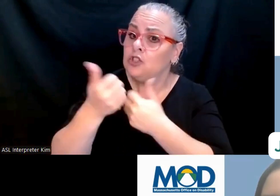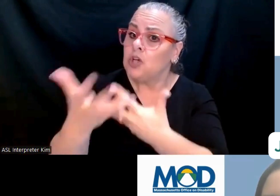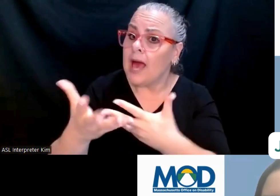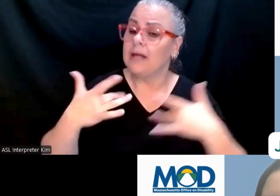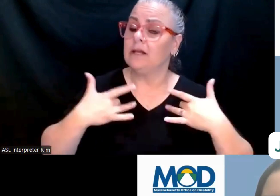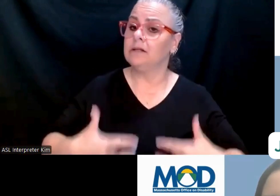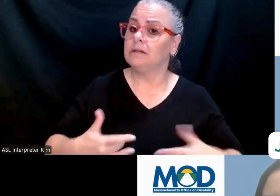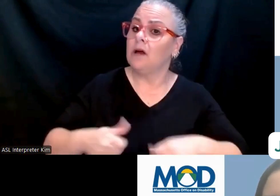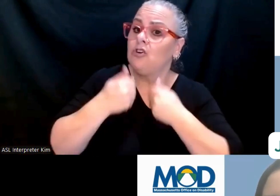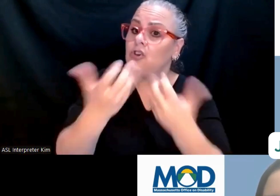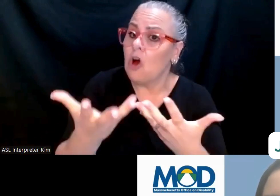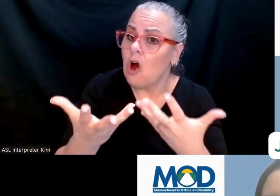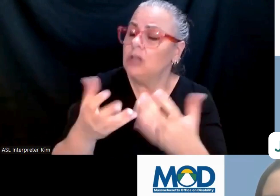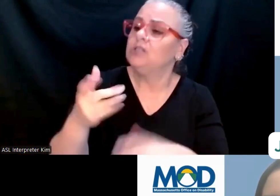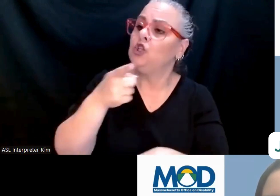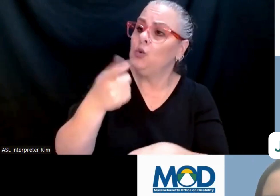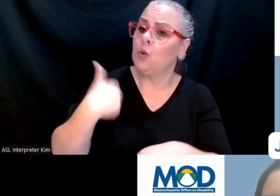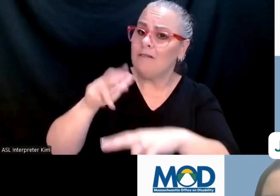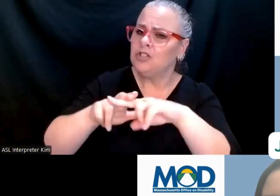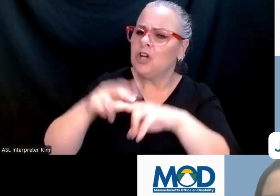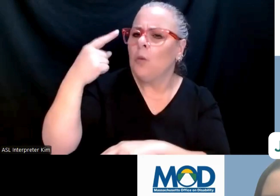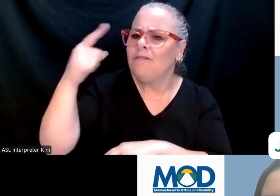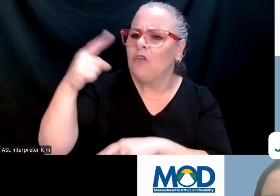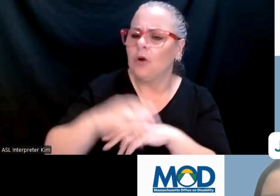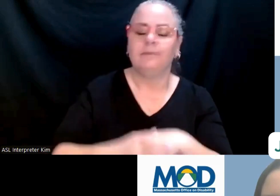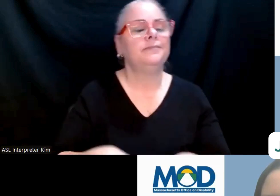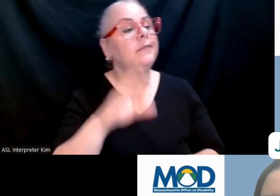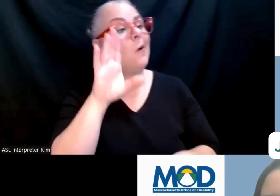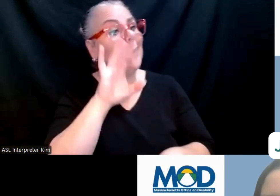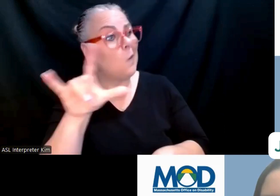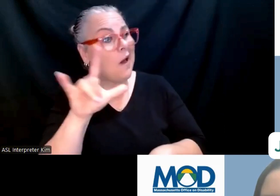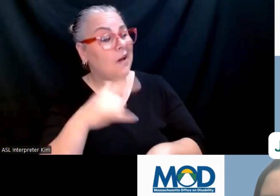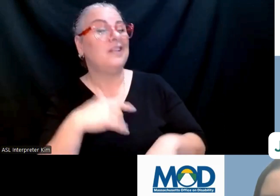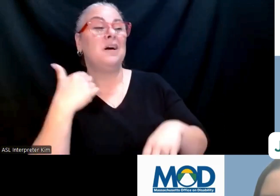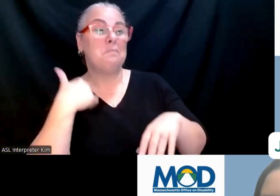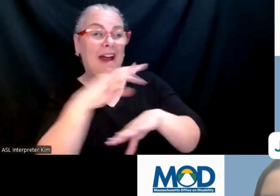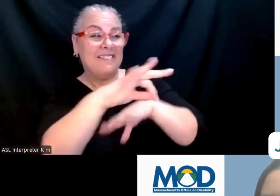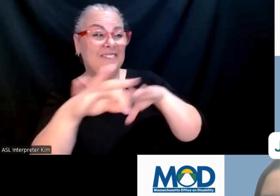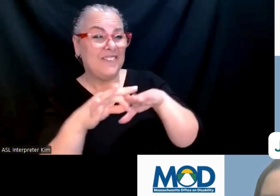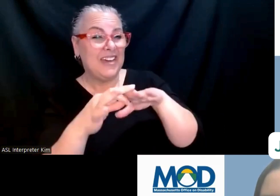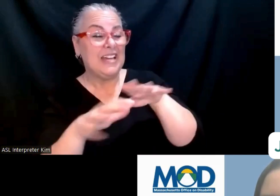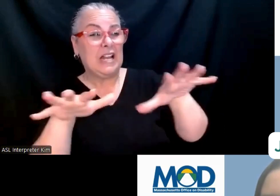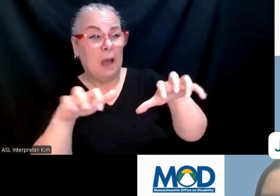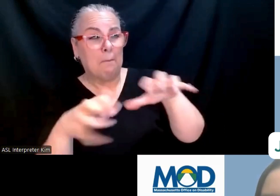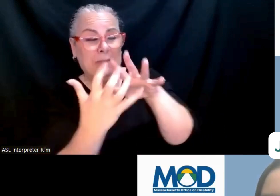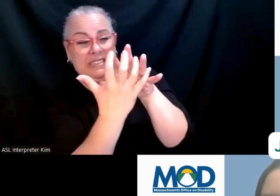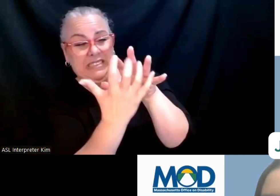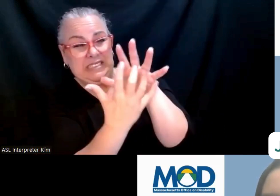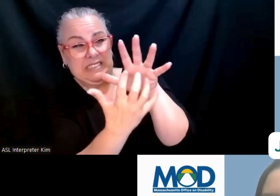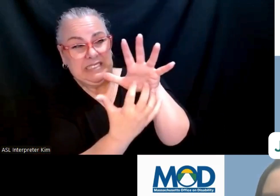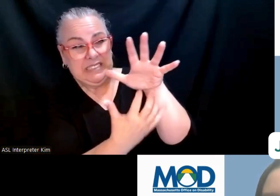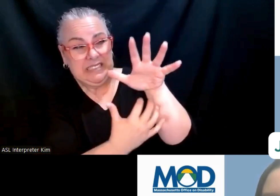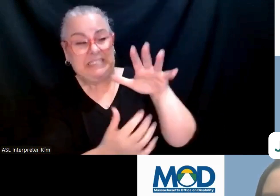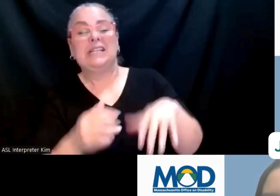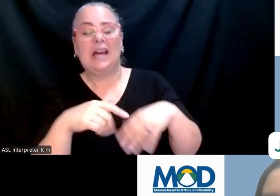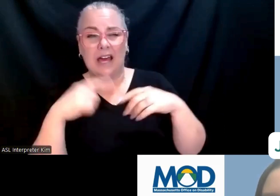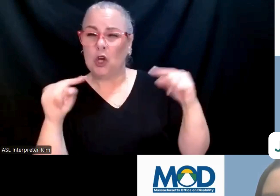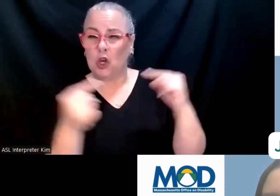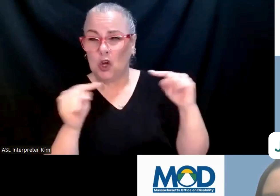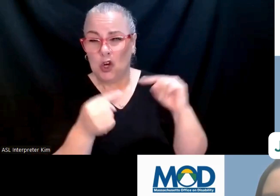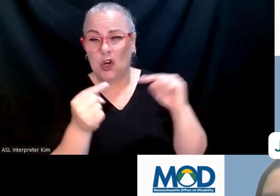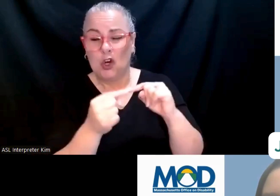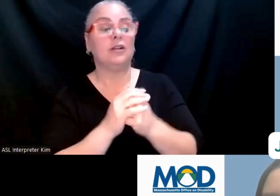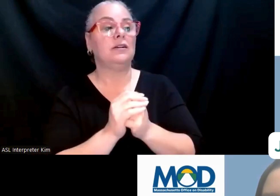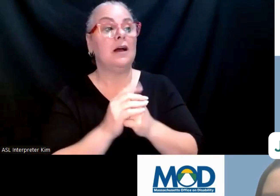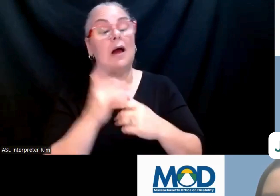create a need for a chair? Well, my diabetes causes neuropathy, which is numbness in my feet. Since my job